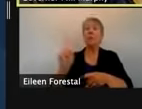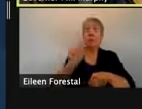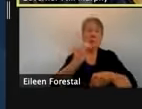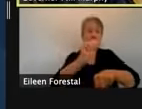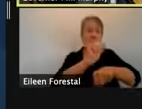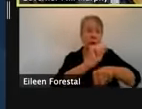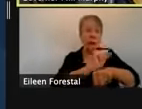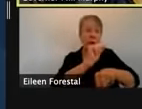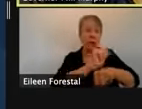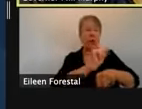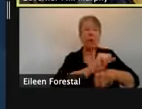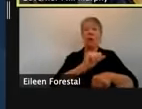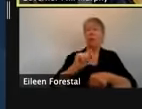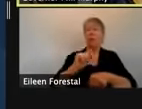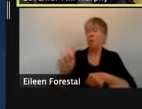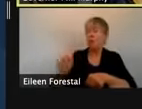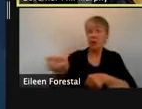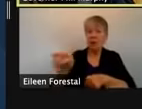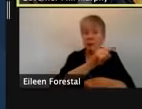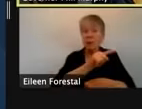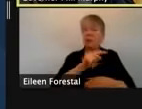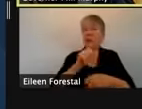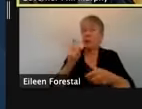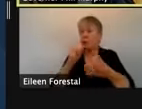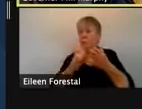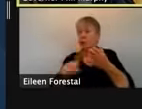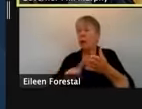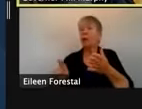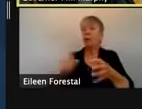covid19.nj.gov/safe. Again, that's the website,